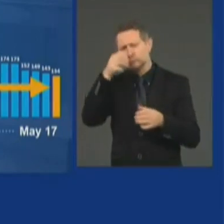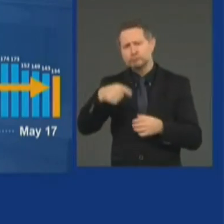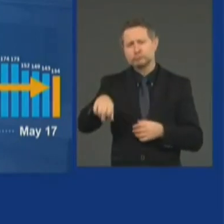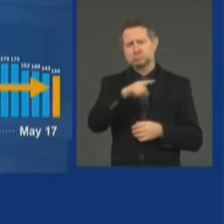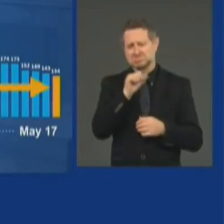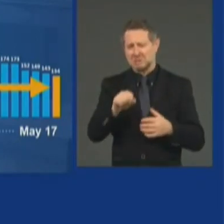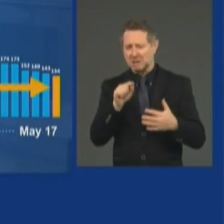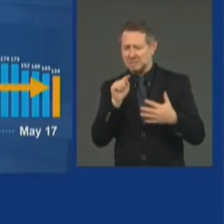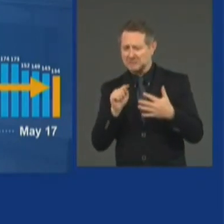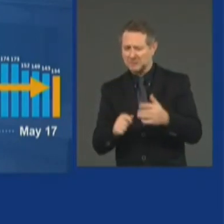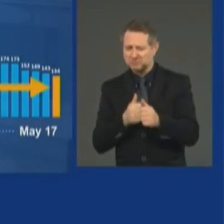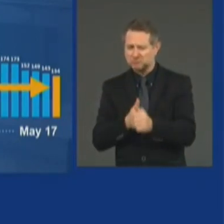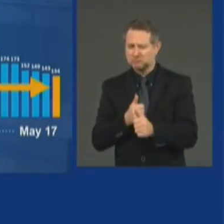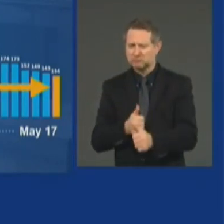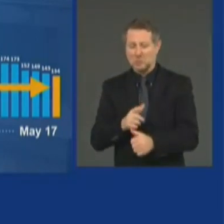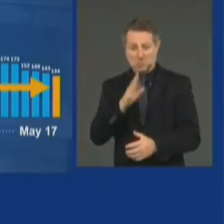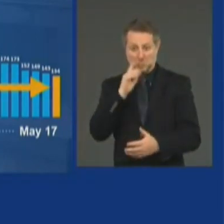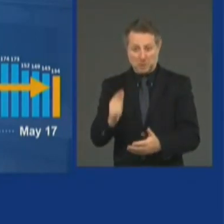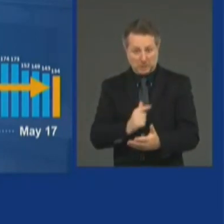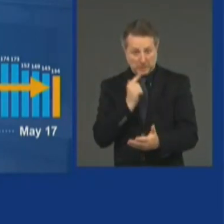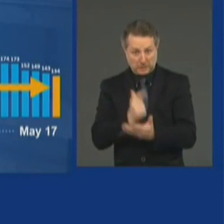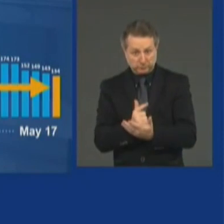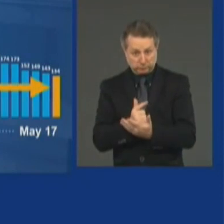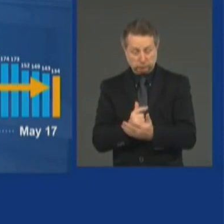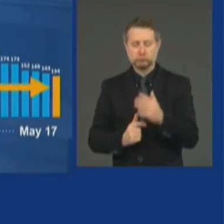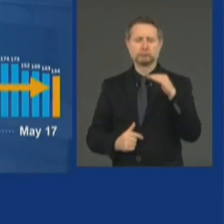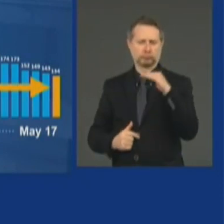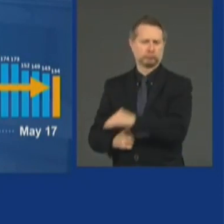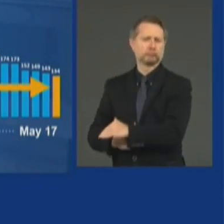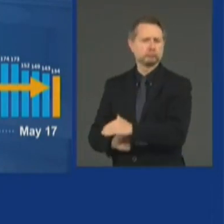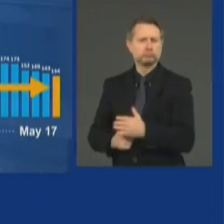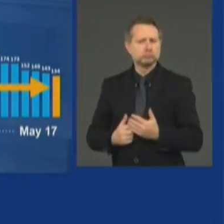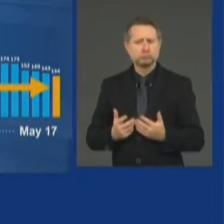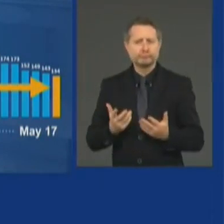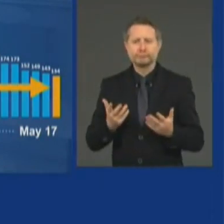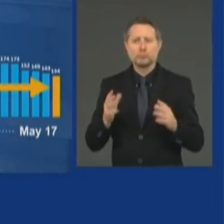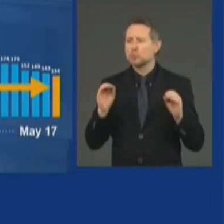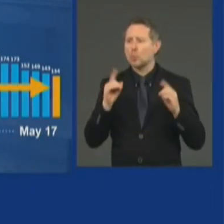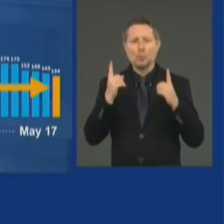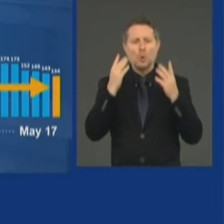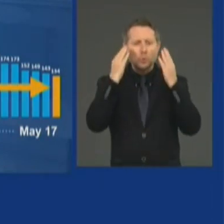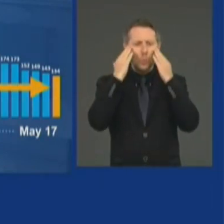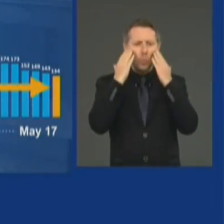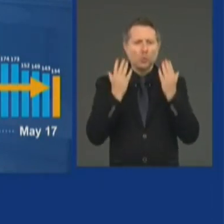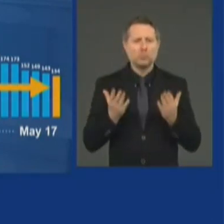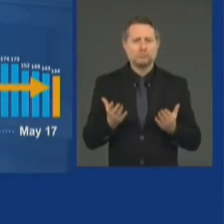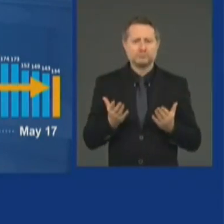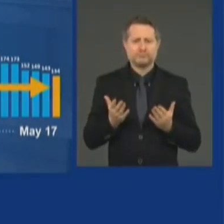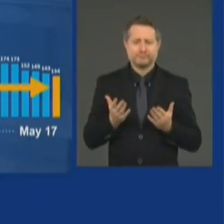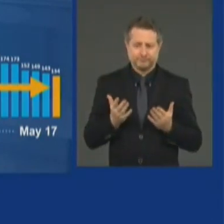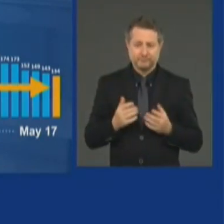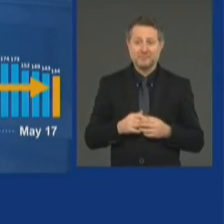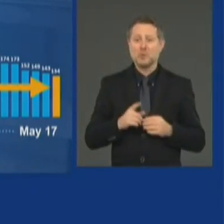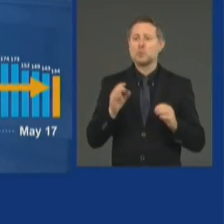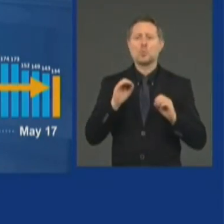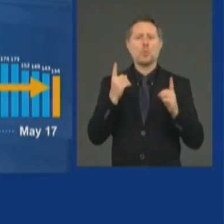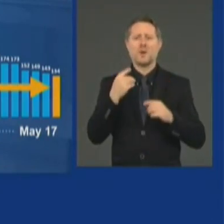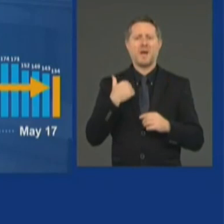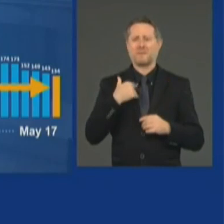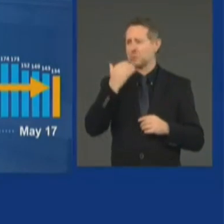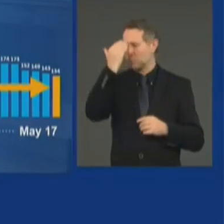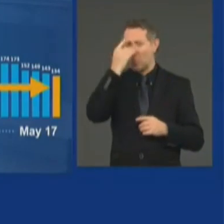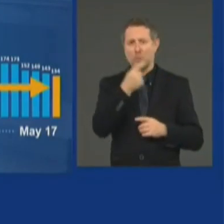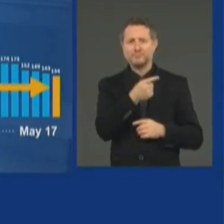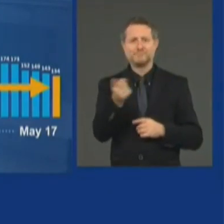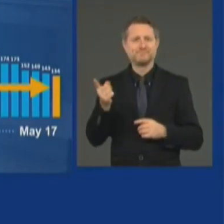this, then we can tell you with certainty it will stop the spread of the virus. Nobody said that. All they